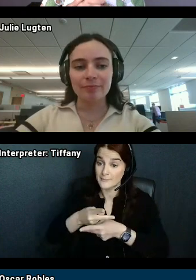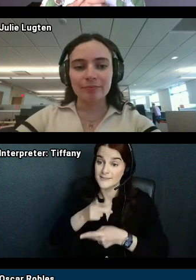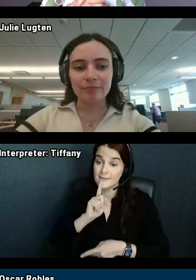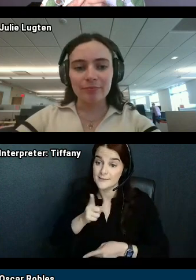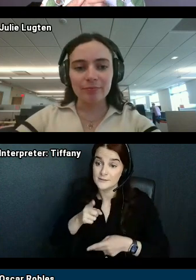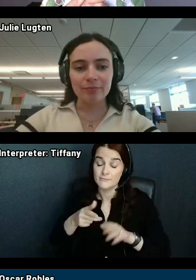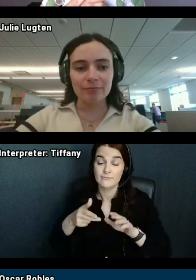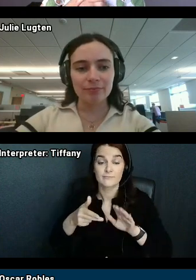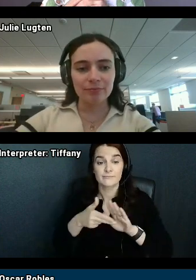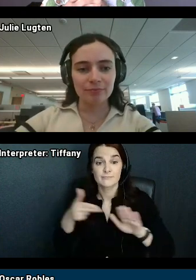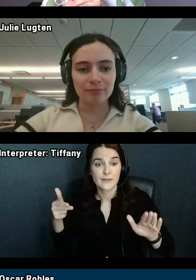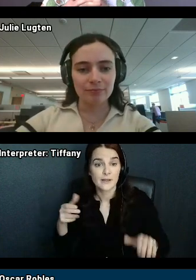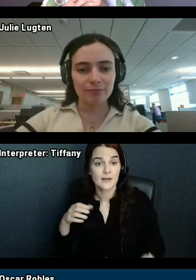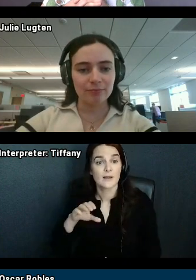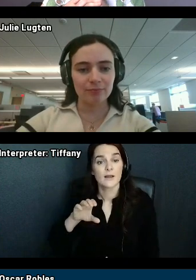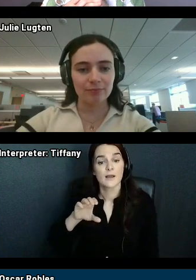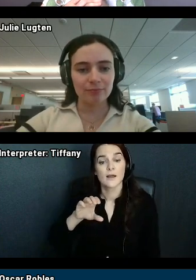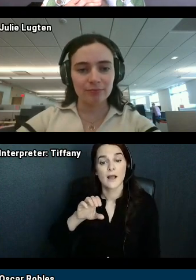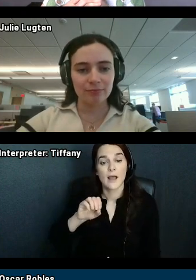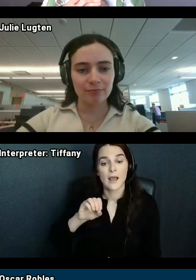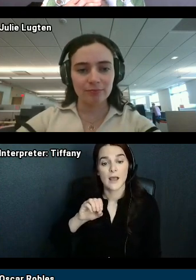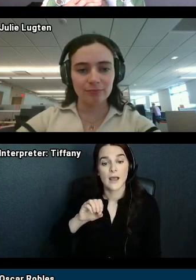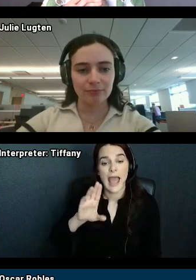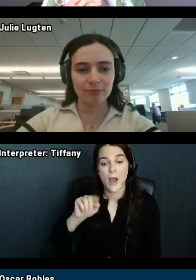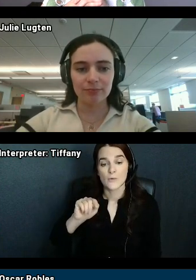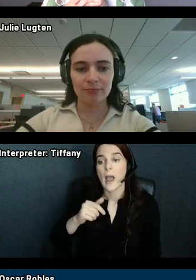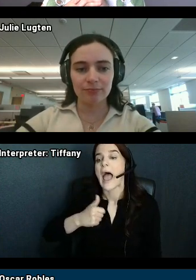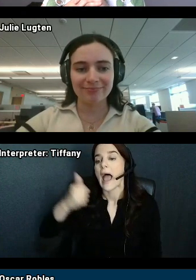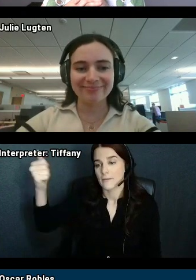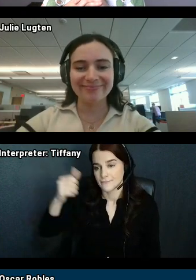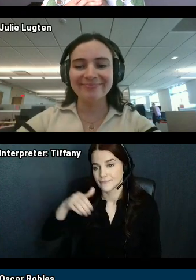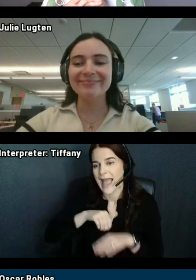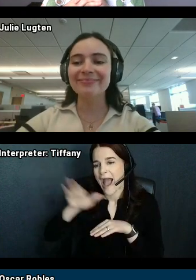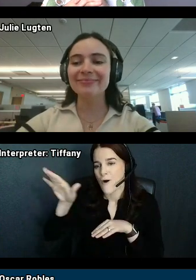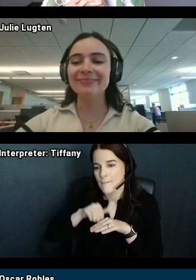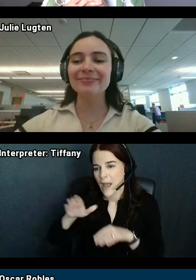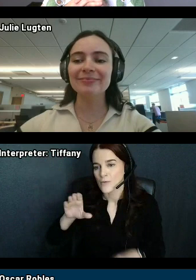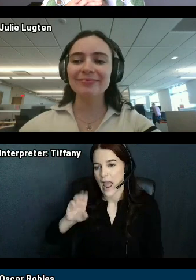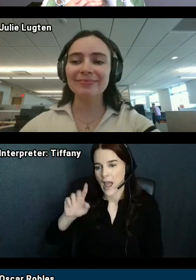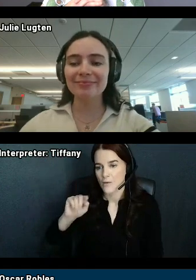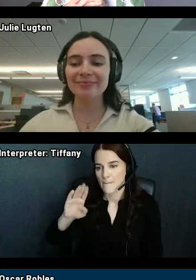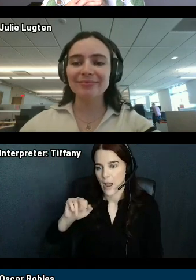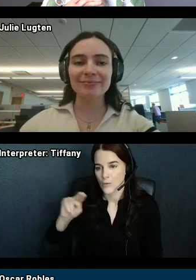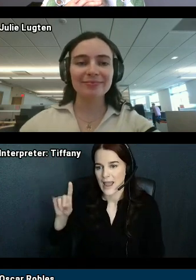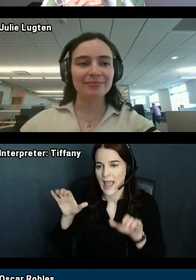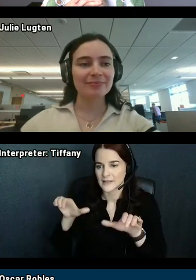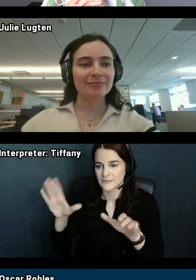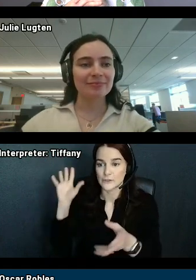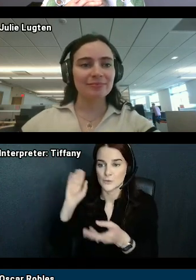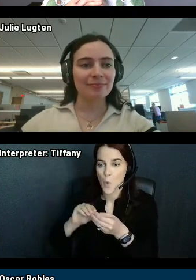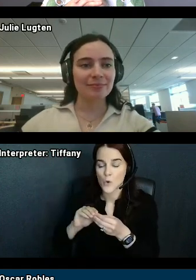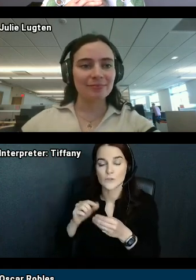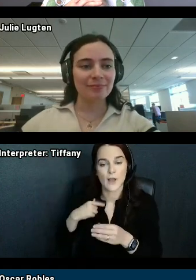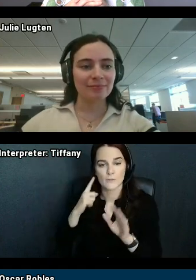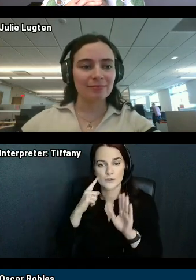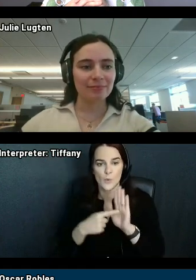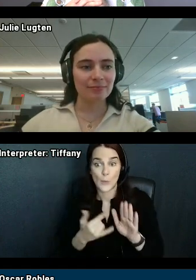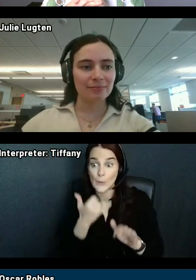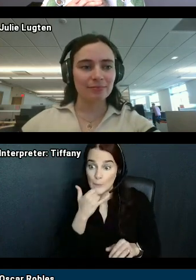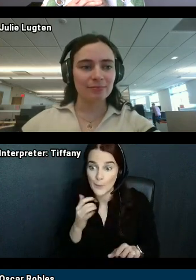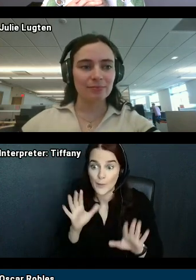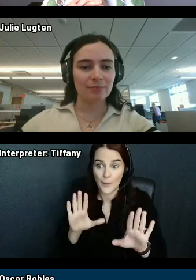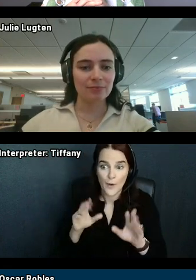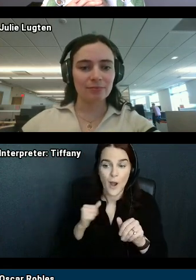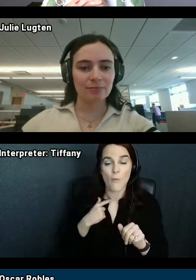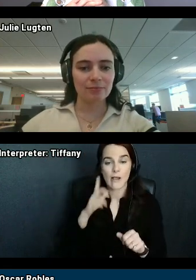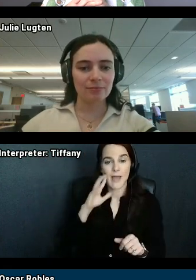outbound activities total. I'll show you quickly. So if you go add cards in your view